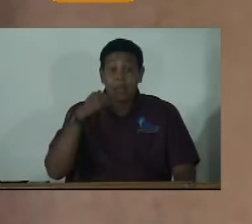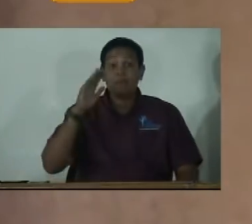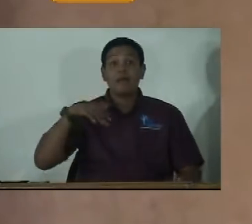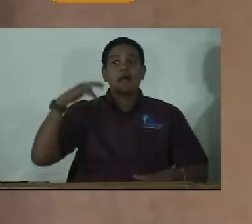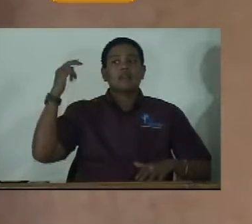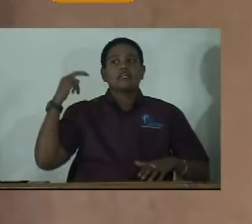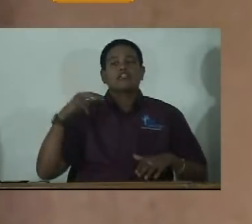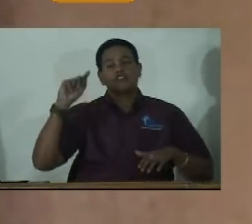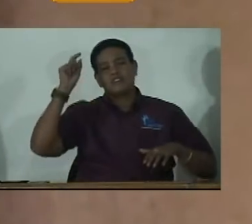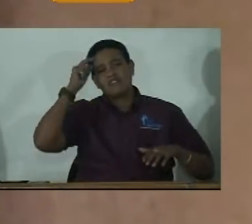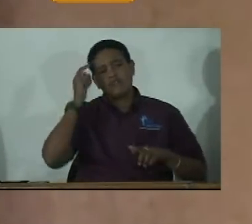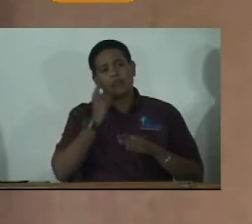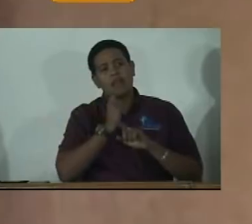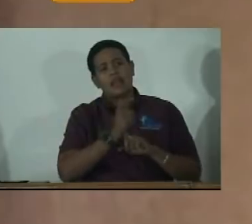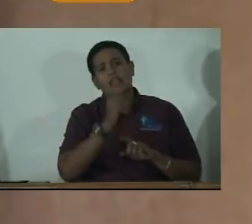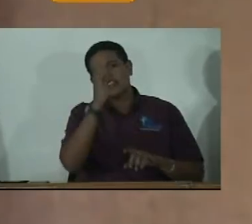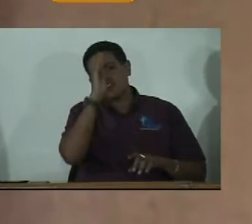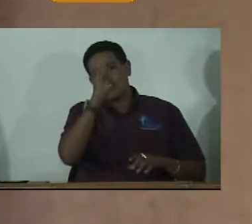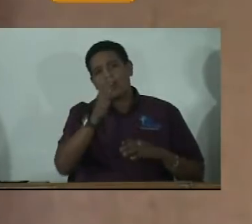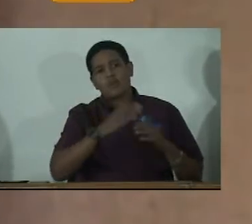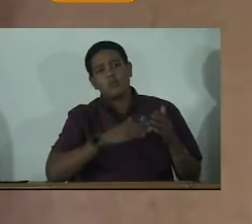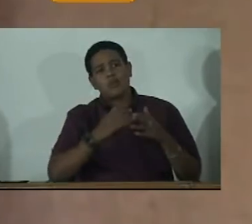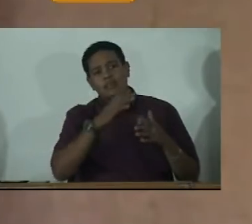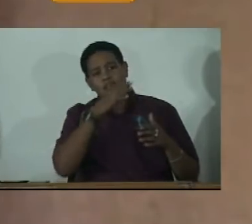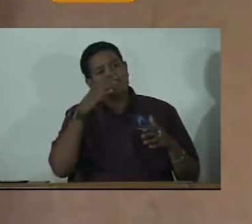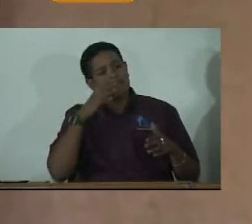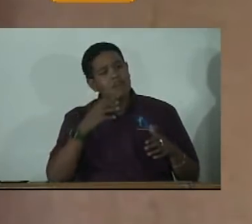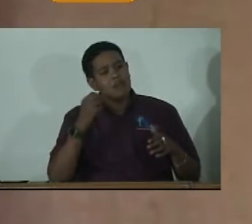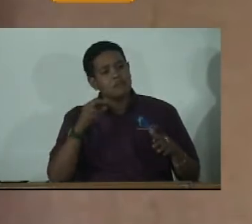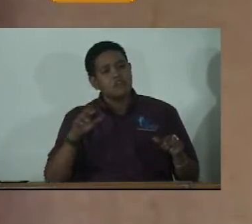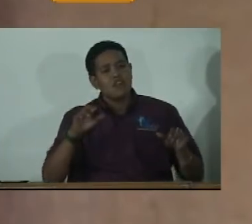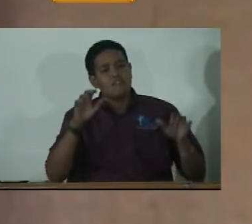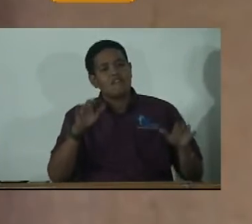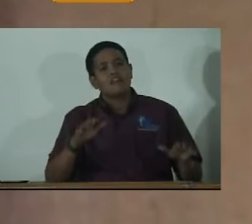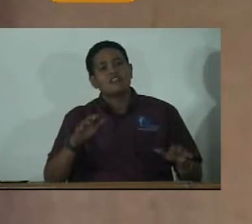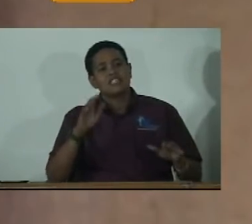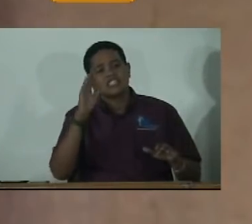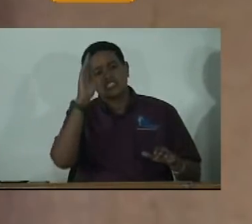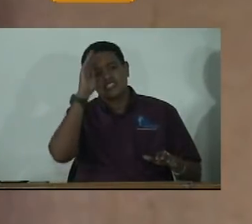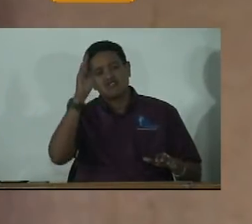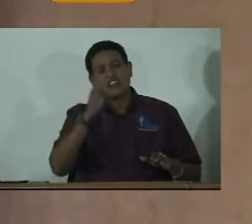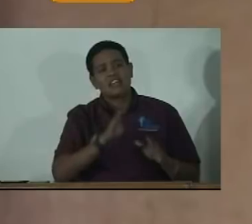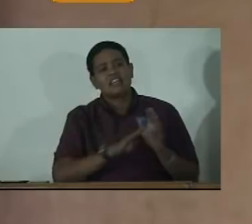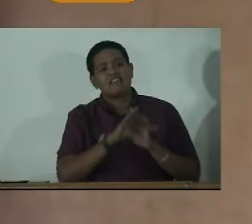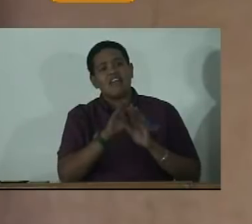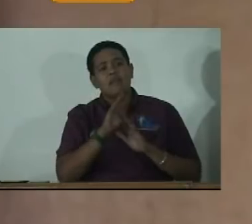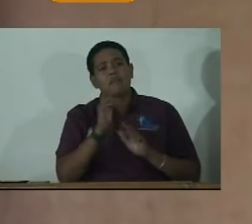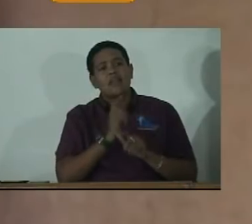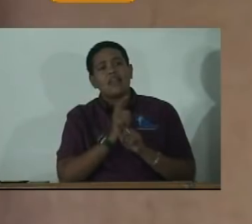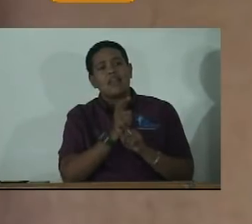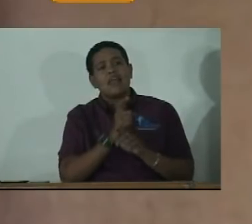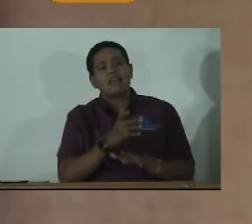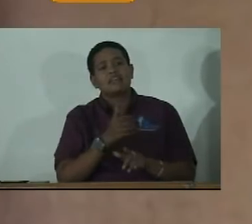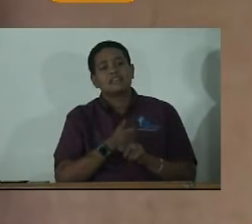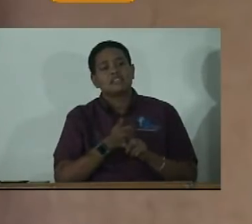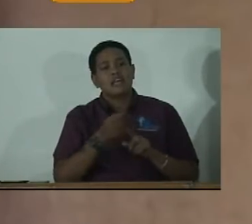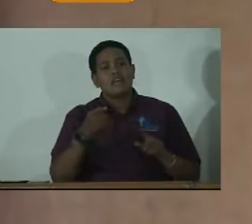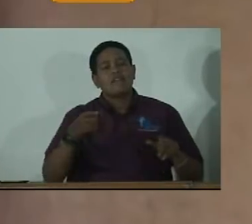directly, whether to farmers or manufacturers. Direct development lending has